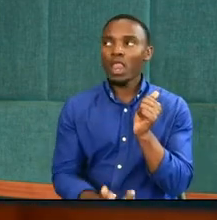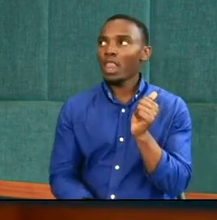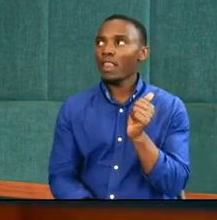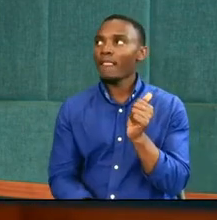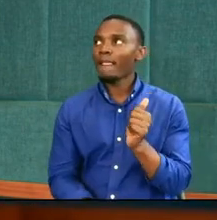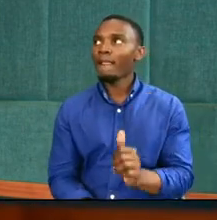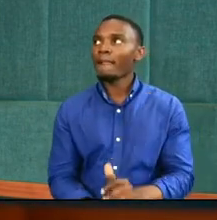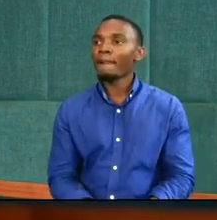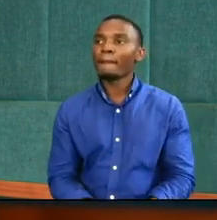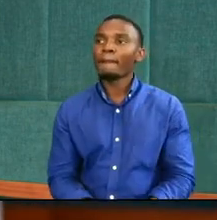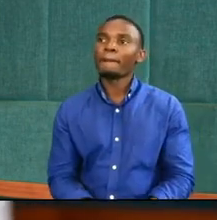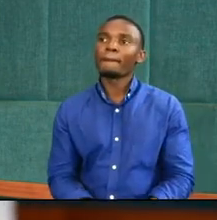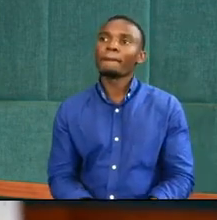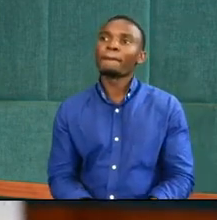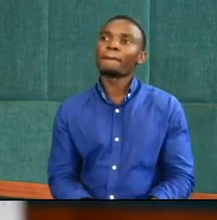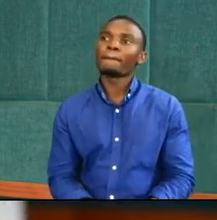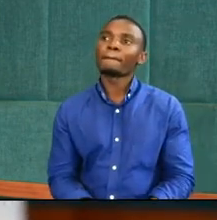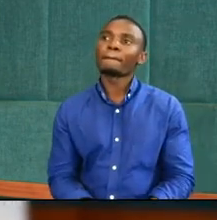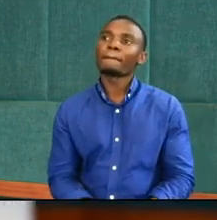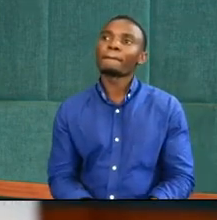and I want all eyes on me.